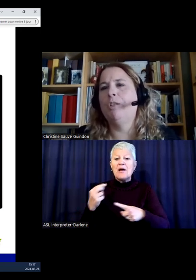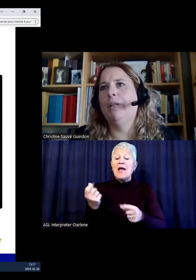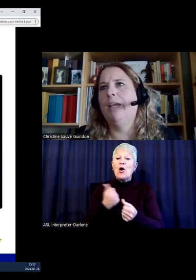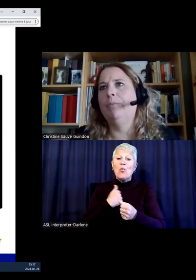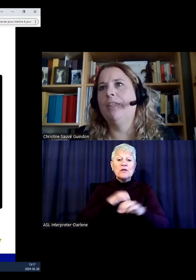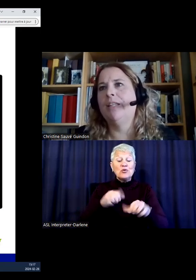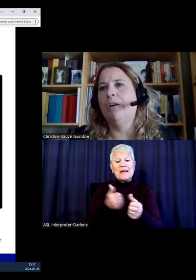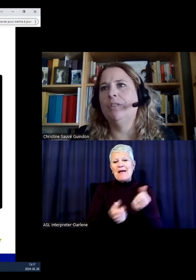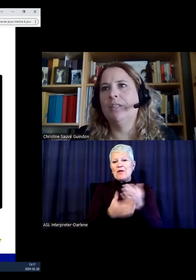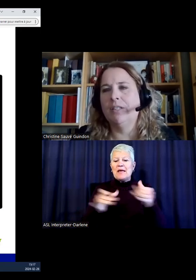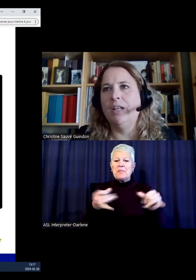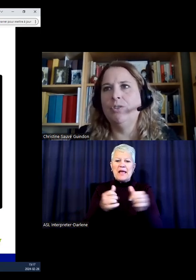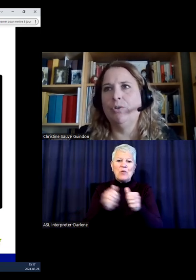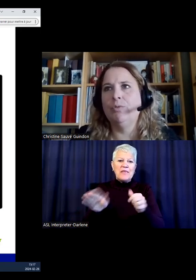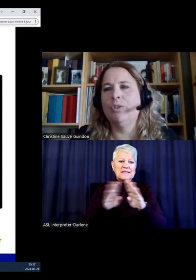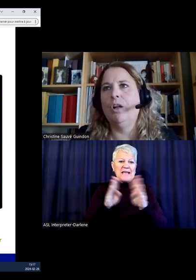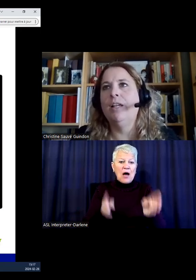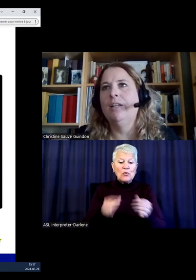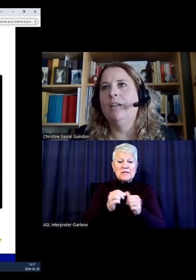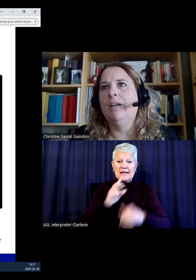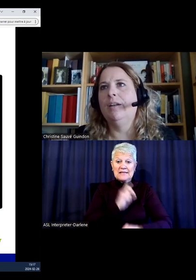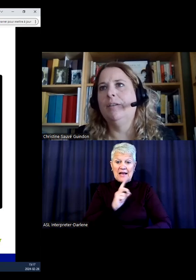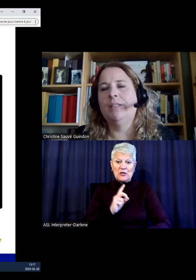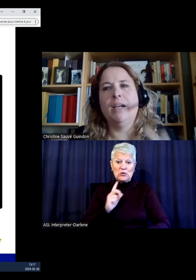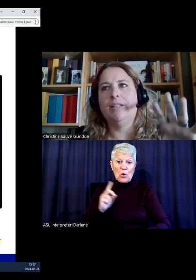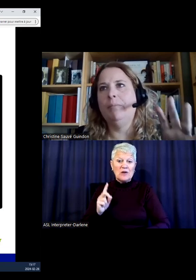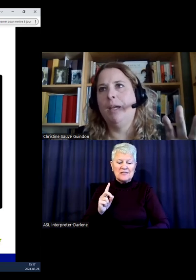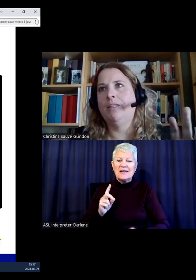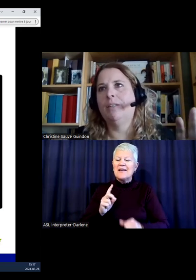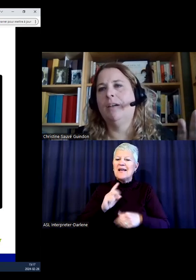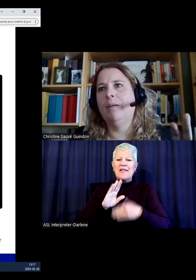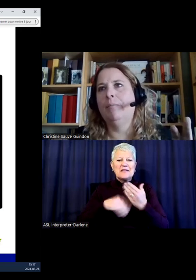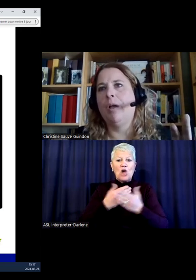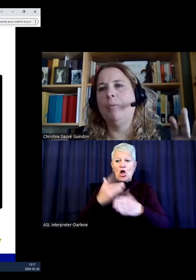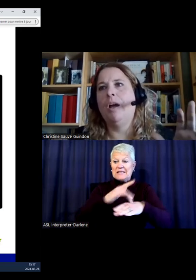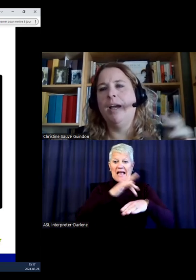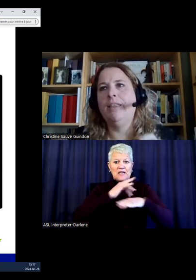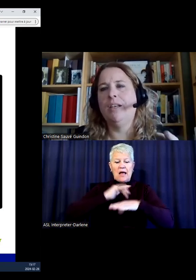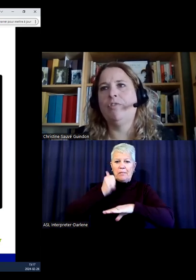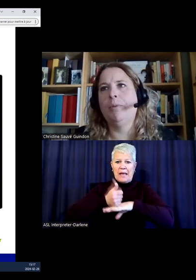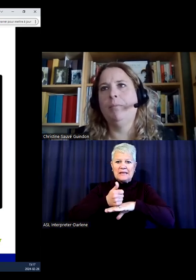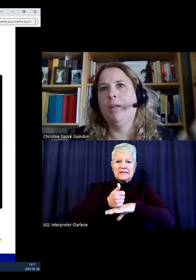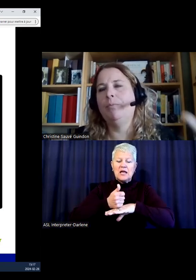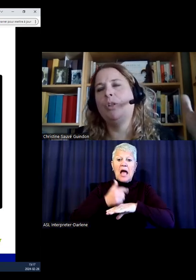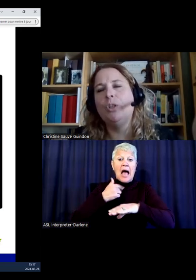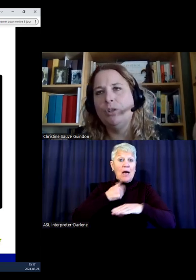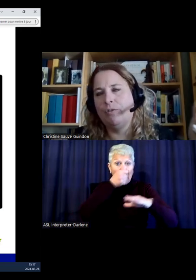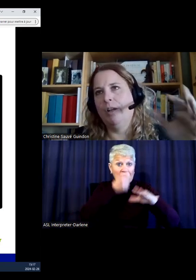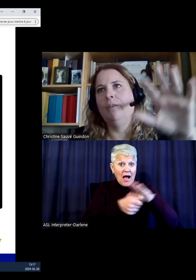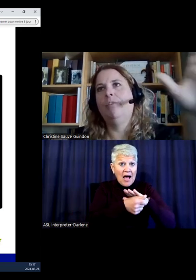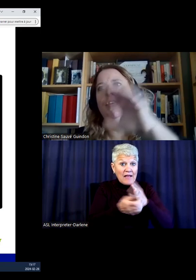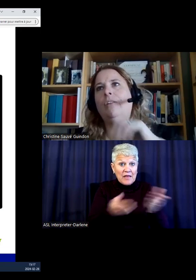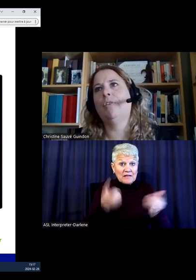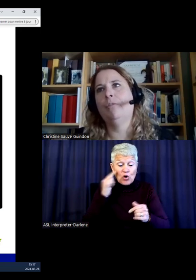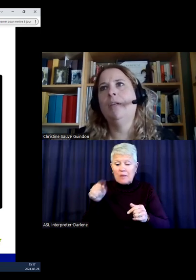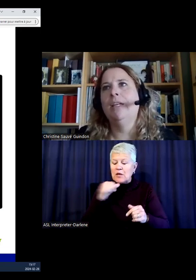pretty much playing with this house and his dinosaurs, was all tactile based. I would hide things from him, but he wouldn't look for it.